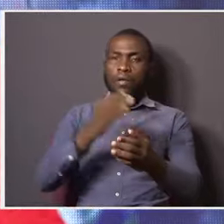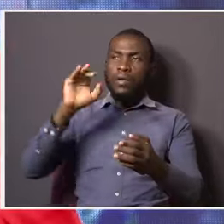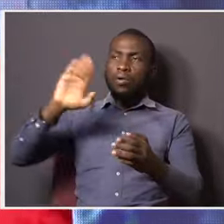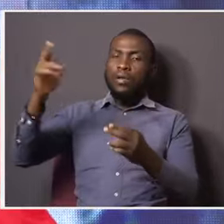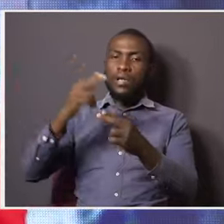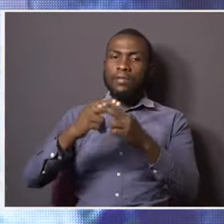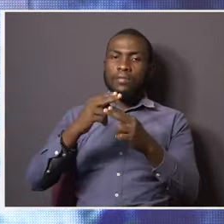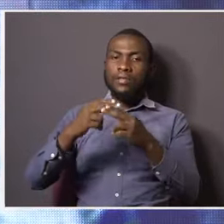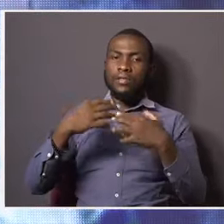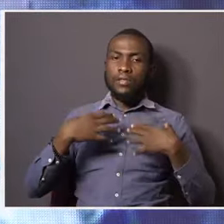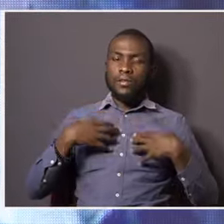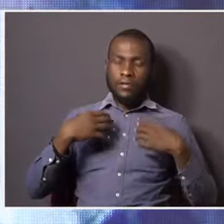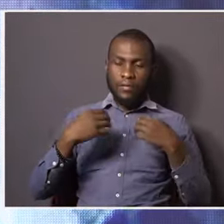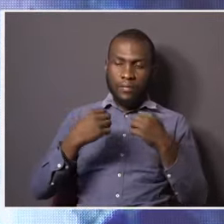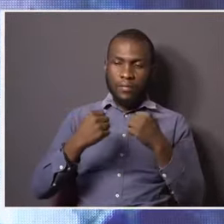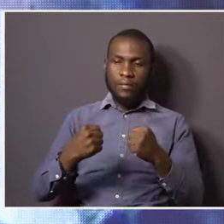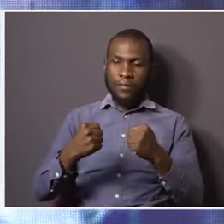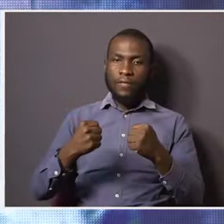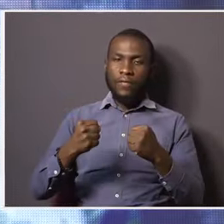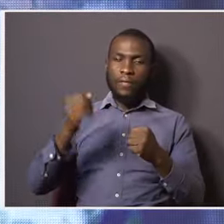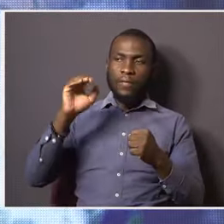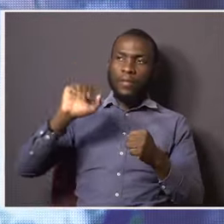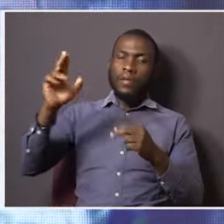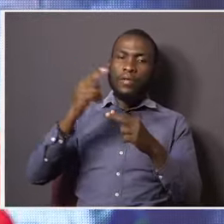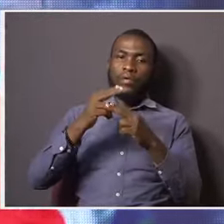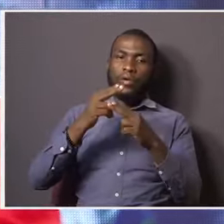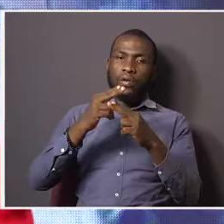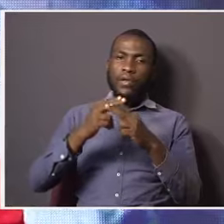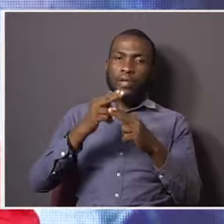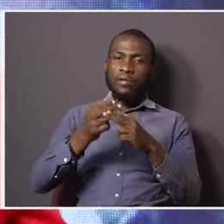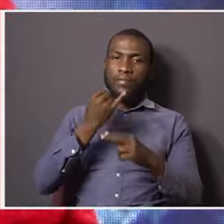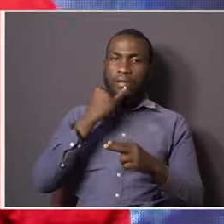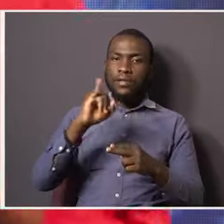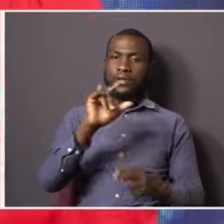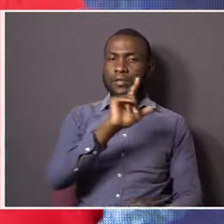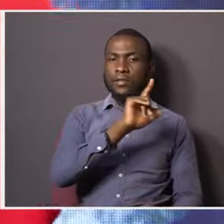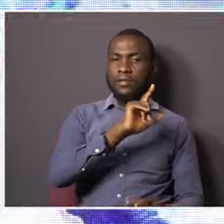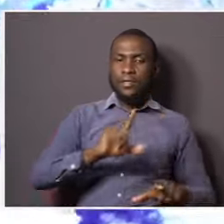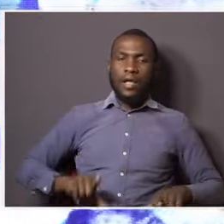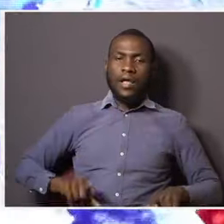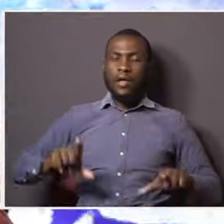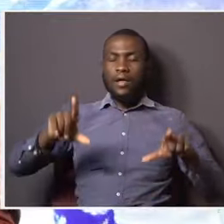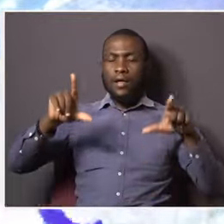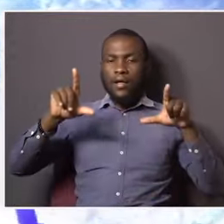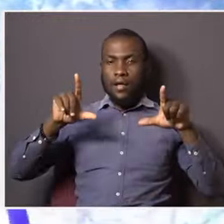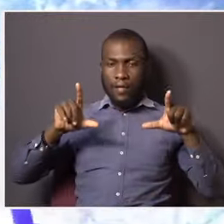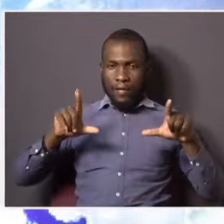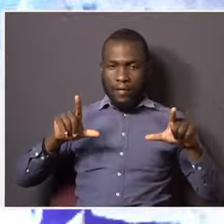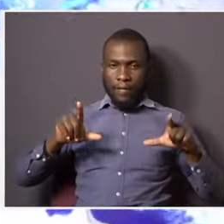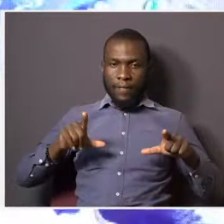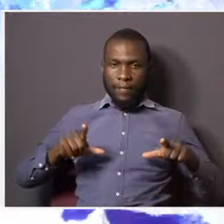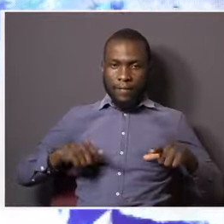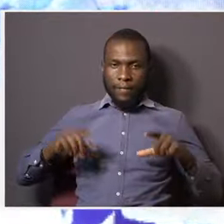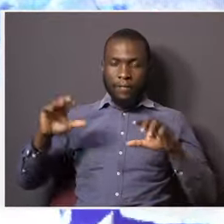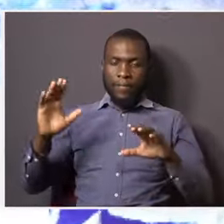healing. Your name is healing. Your name is life. Your name is life. It has power